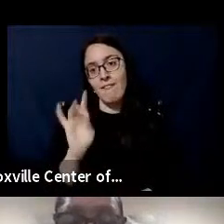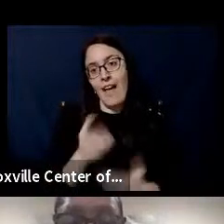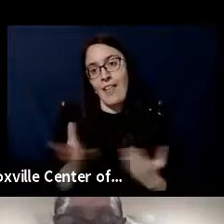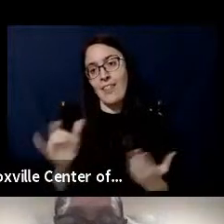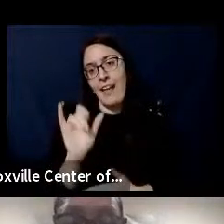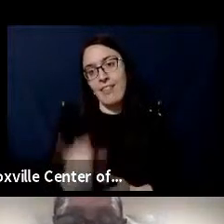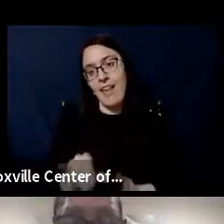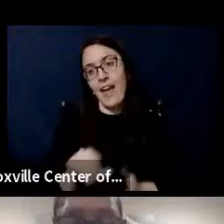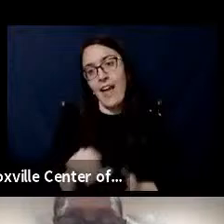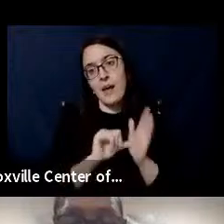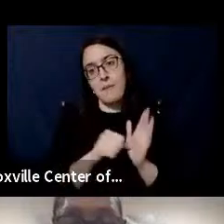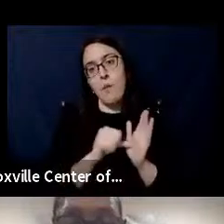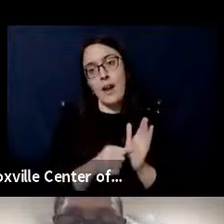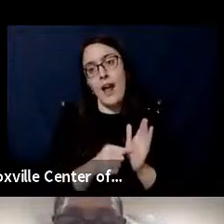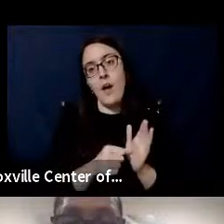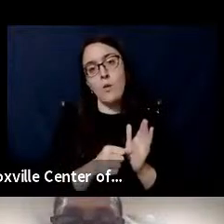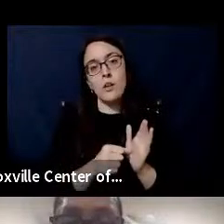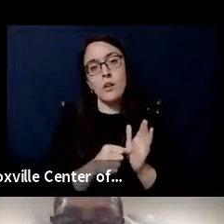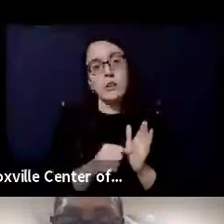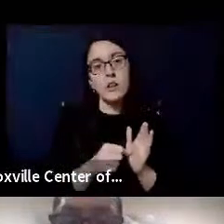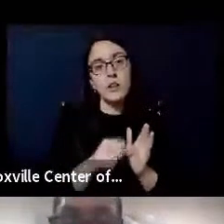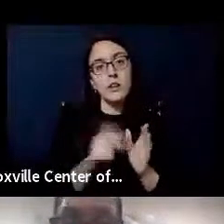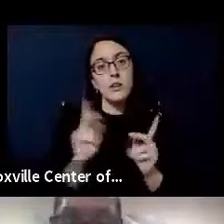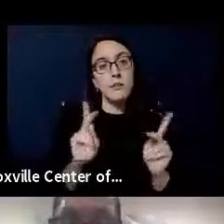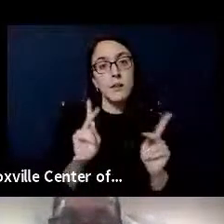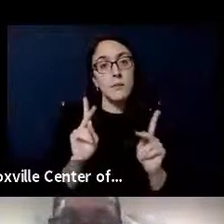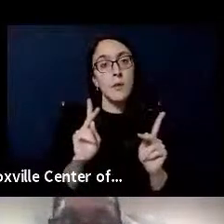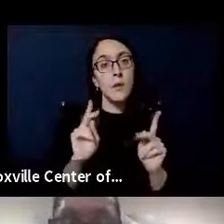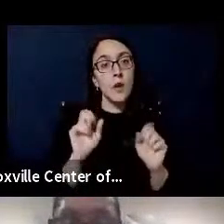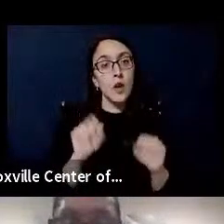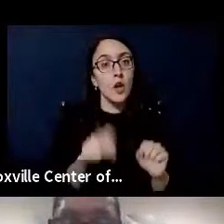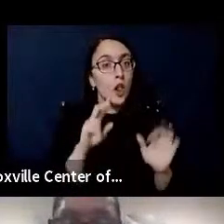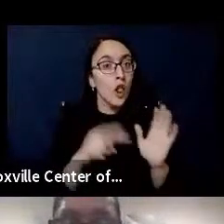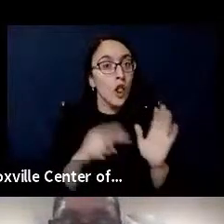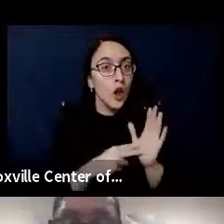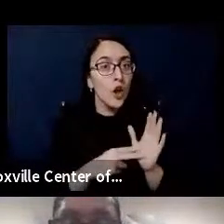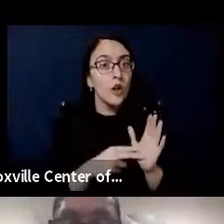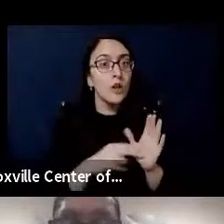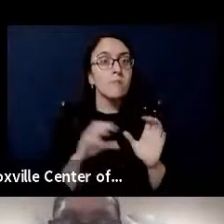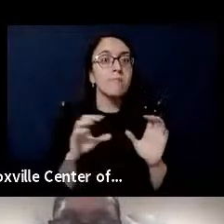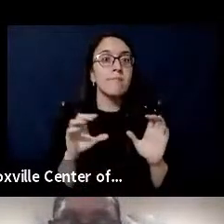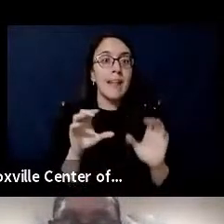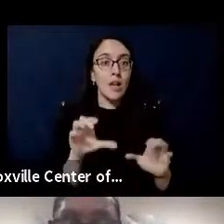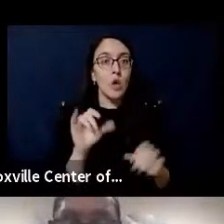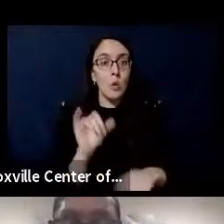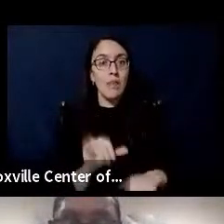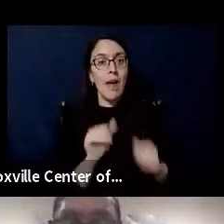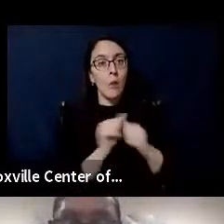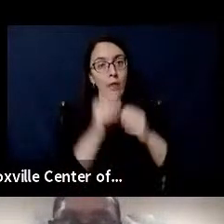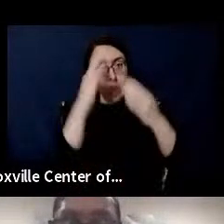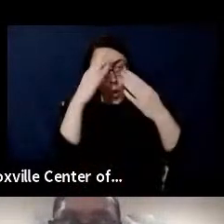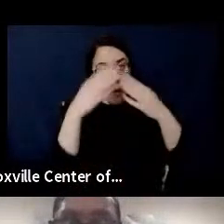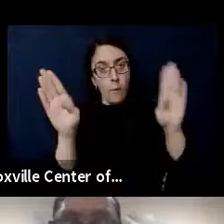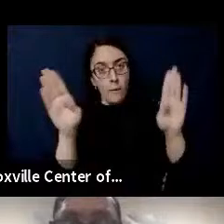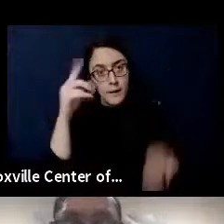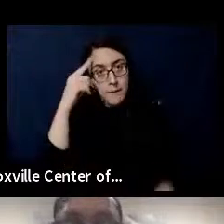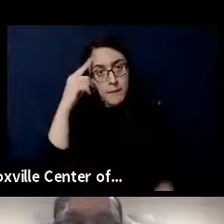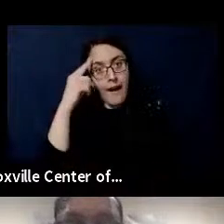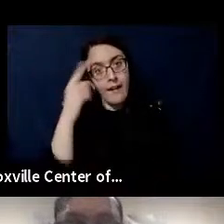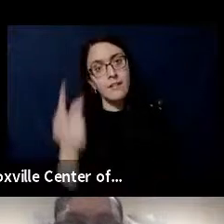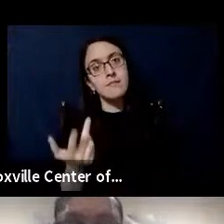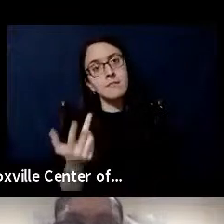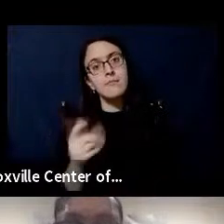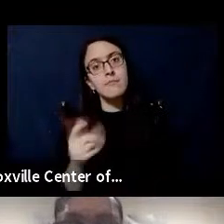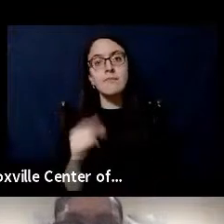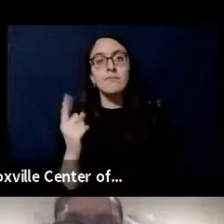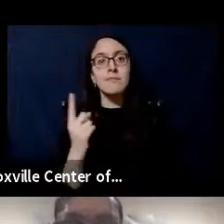out so that the public might look at them and do so with an open mind. So that's just something I'd like to